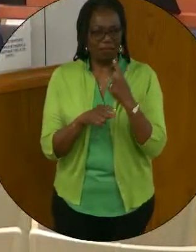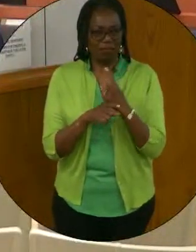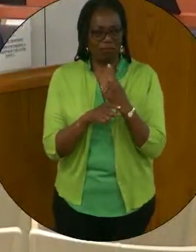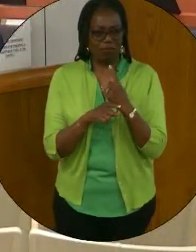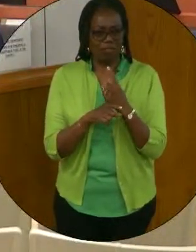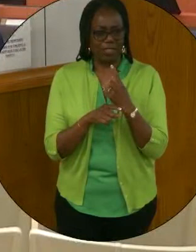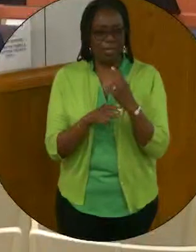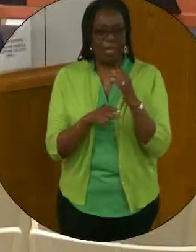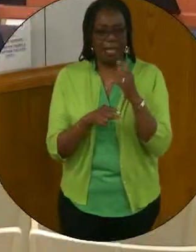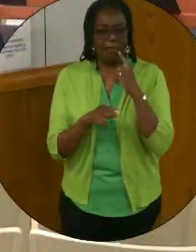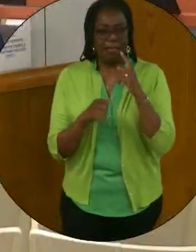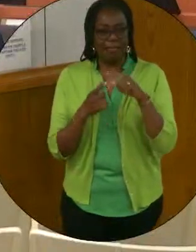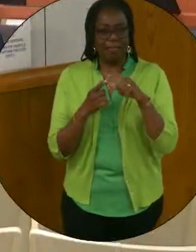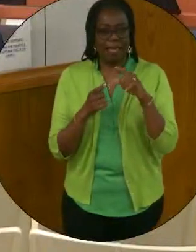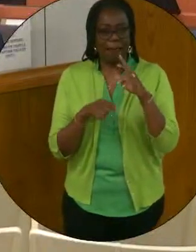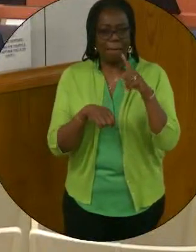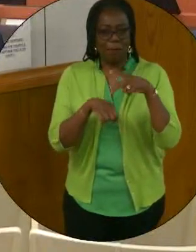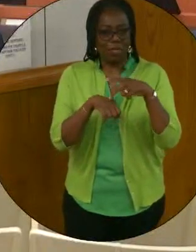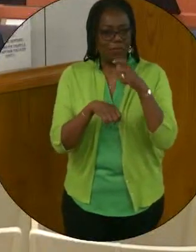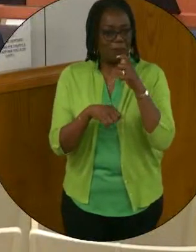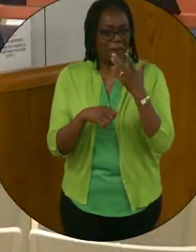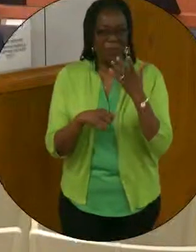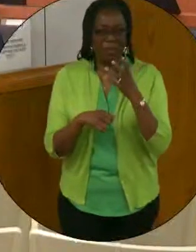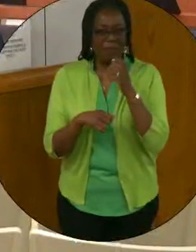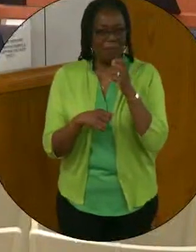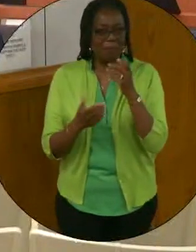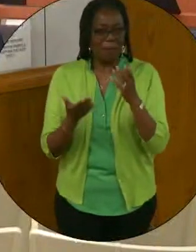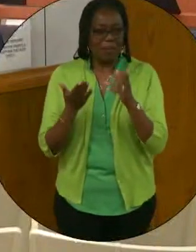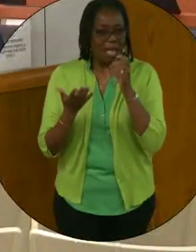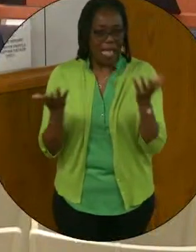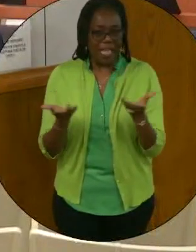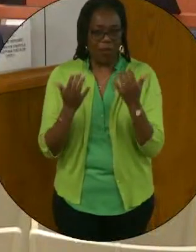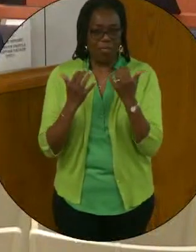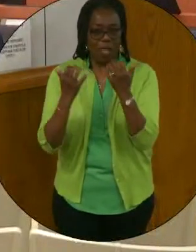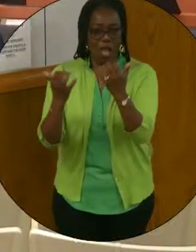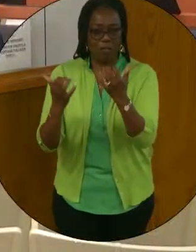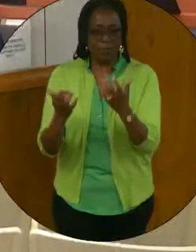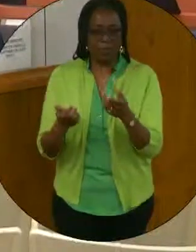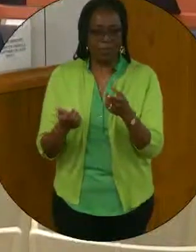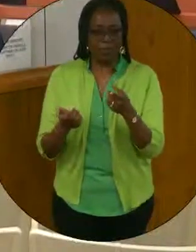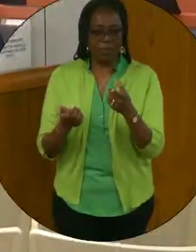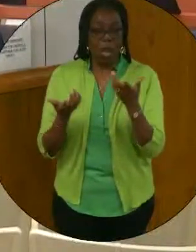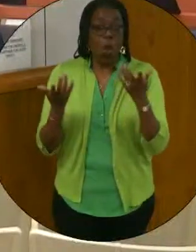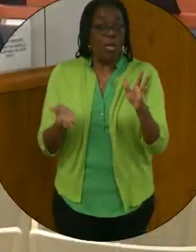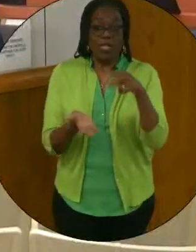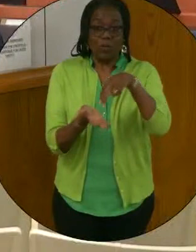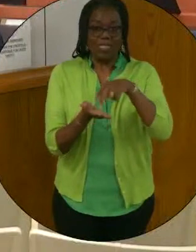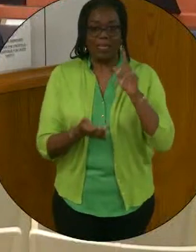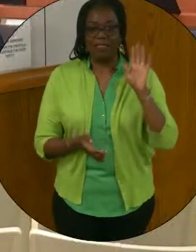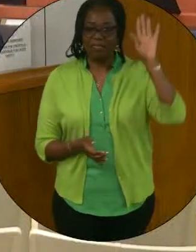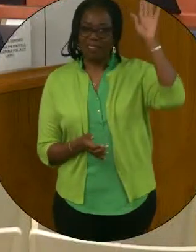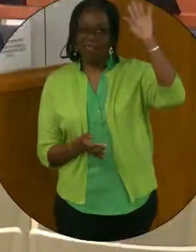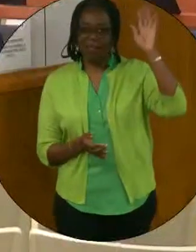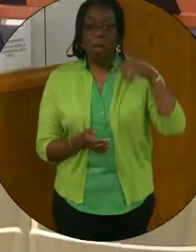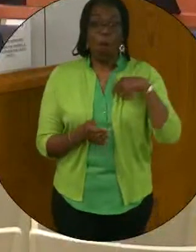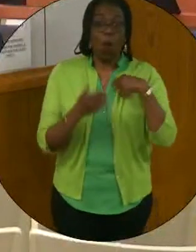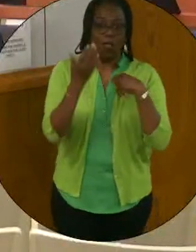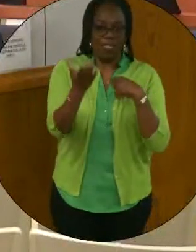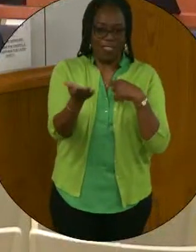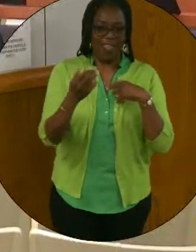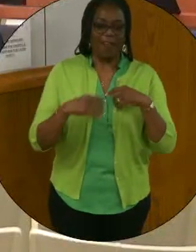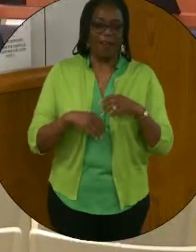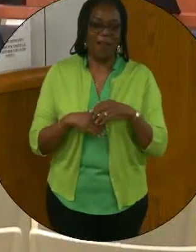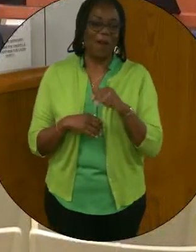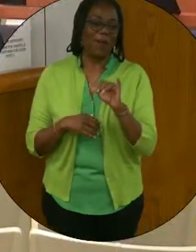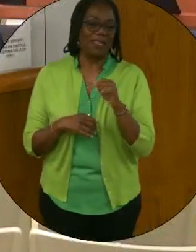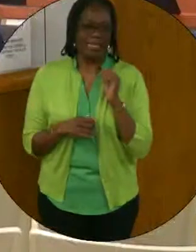Principal McNaught might be in the audience tonight. Oh, he doesn't want to stand up. He's just going to wave here. And this is Principal